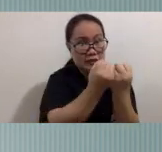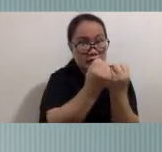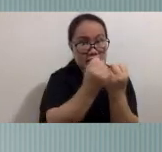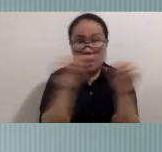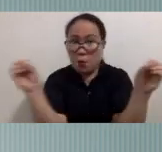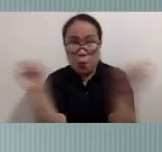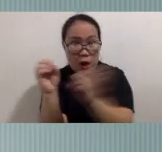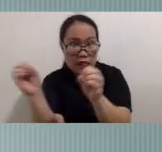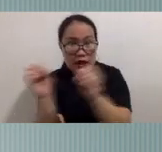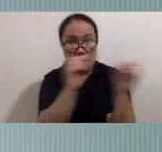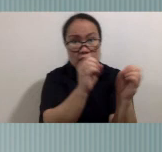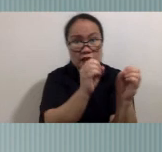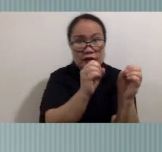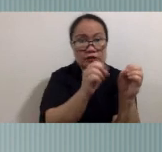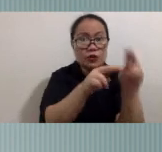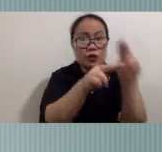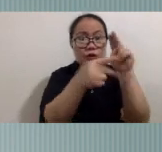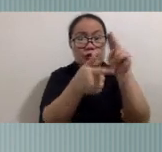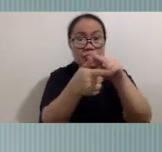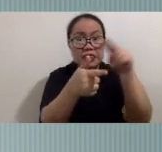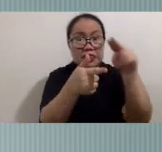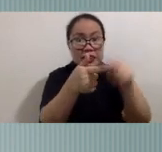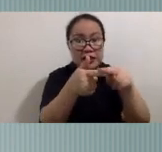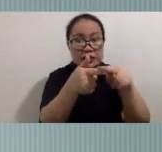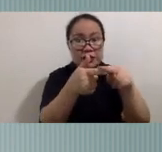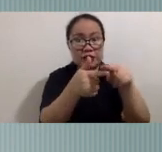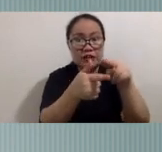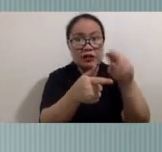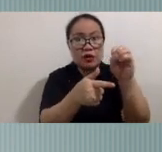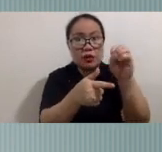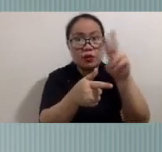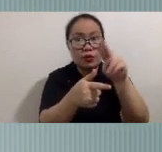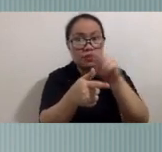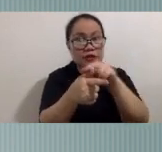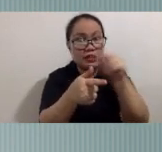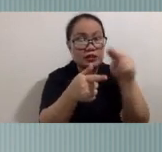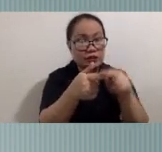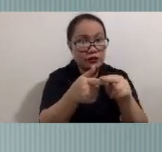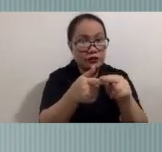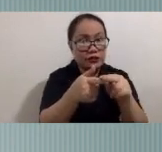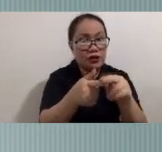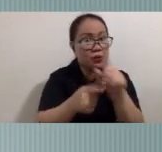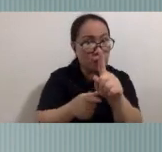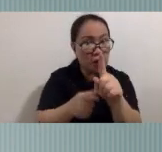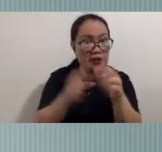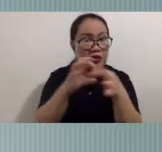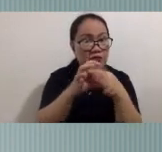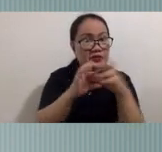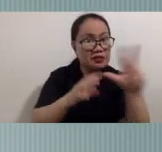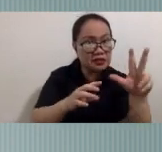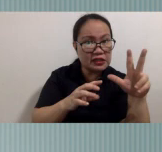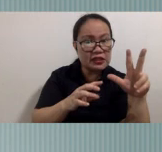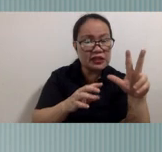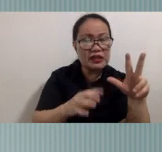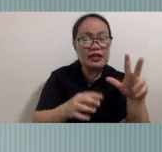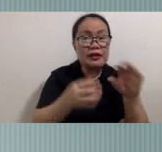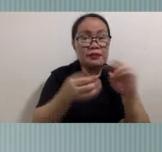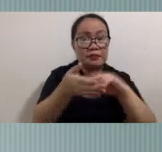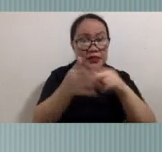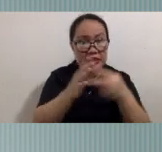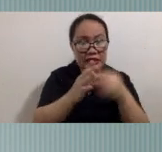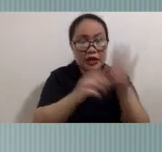neither nor, kapag meron siyang neither nor, or neither of the three, neither one of the three, ibig